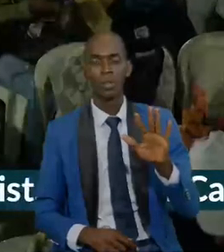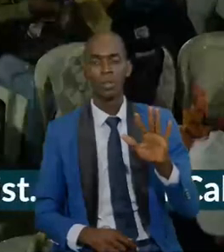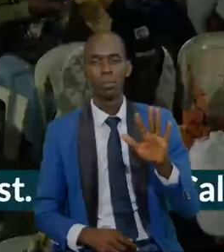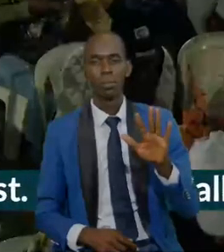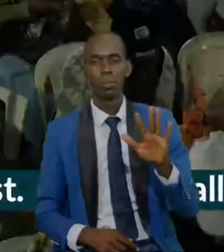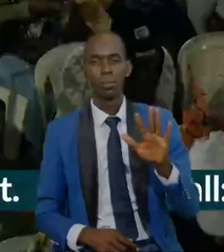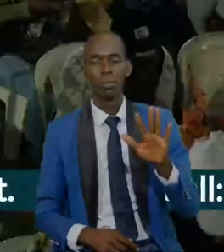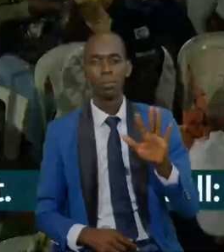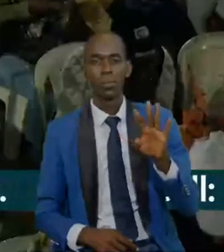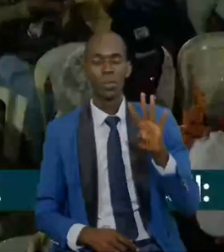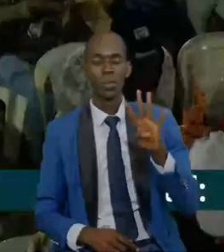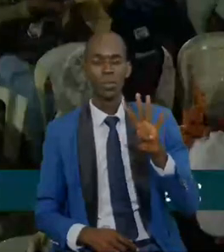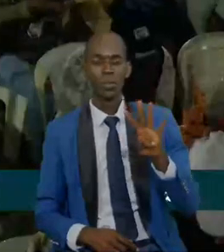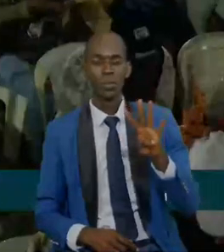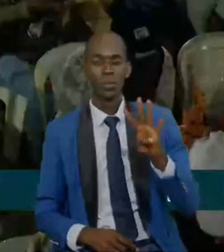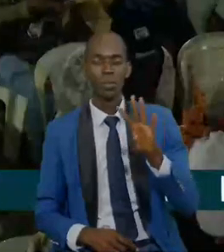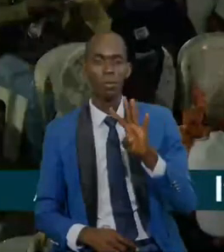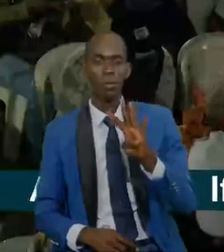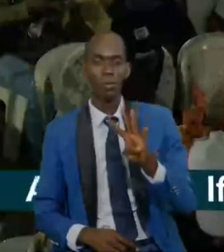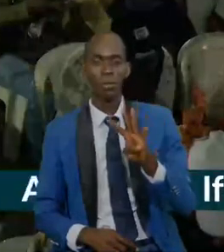444 444